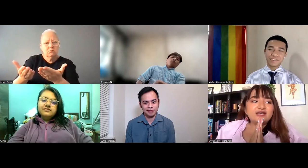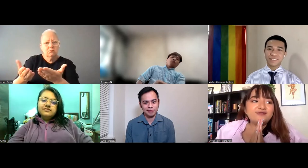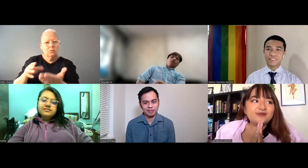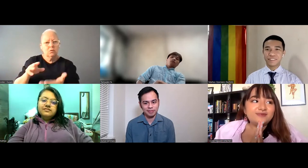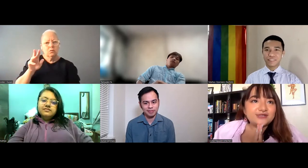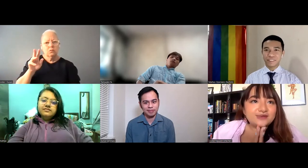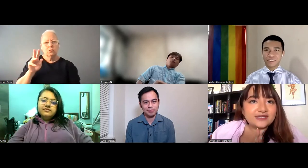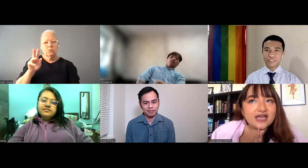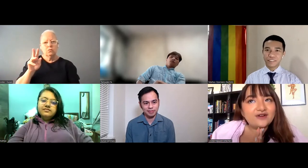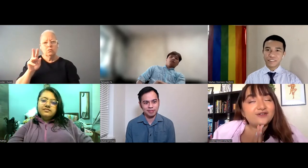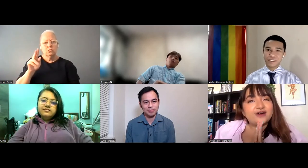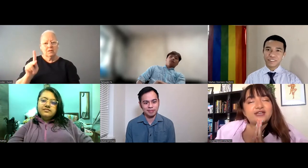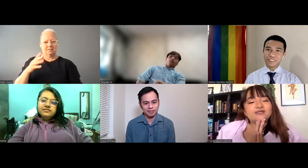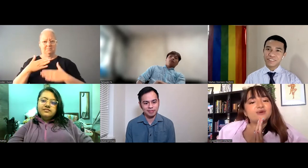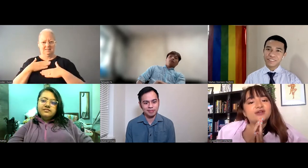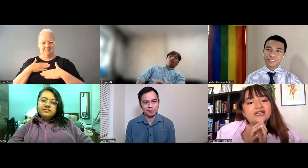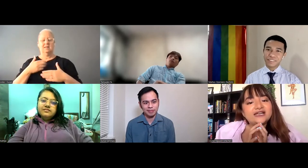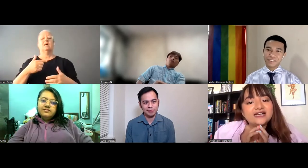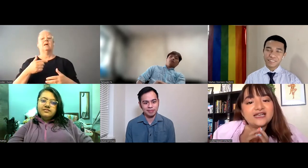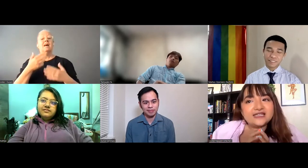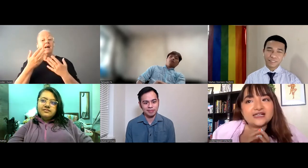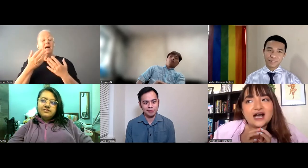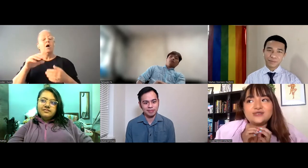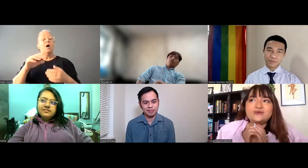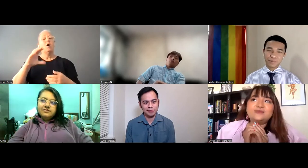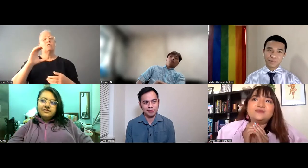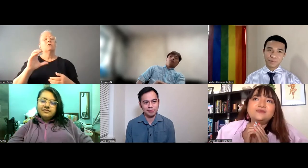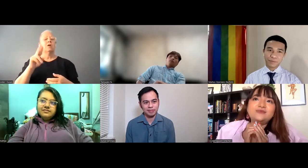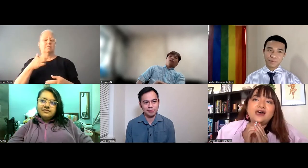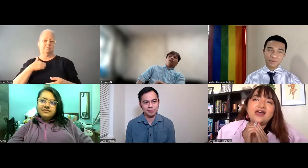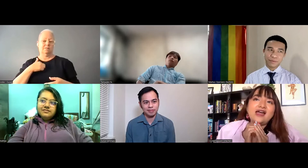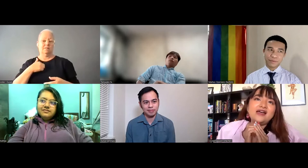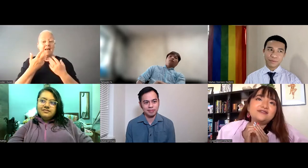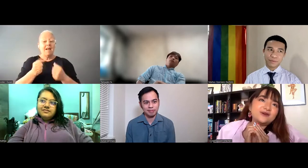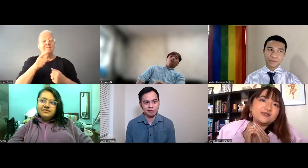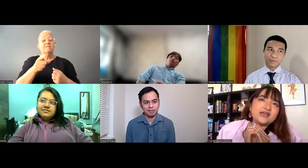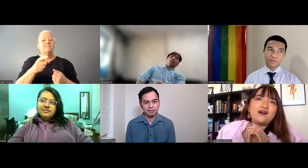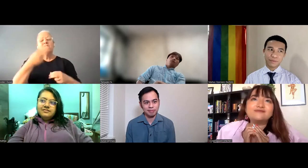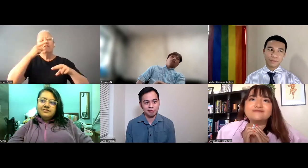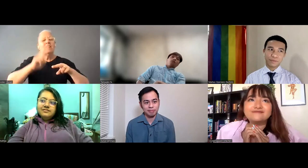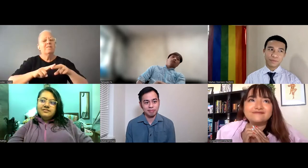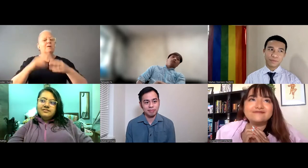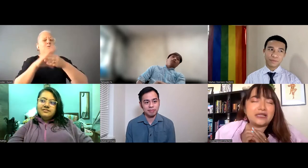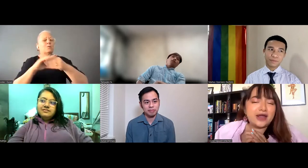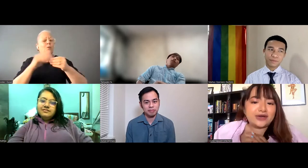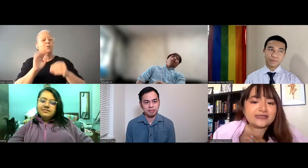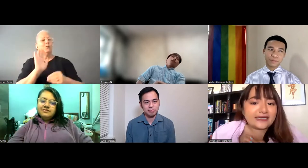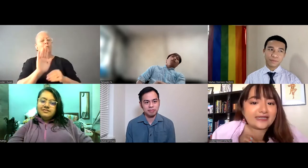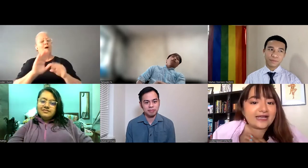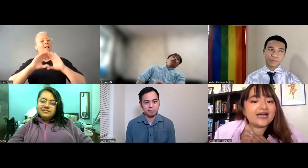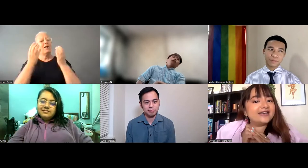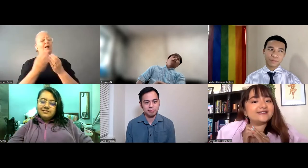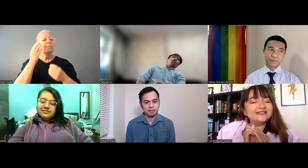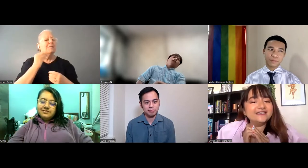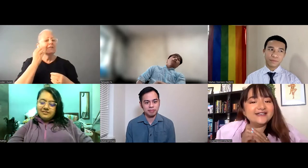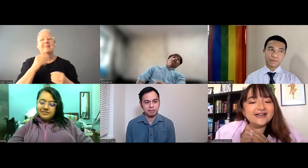Does any of the participants have a funny story in the classroom that turns out hilariously